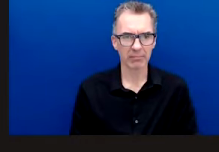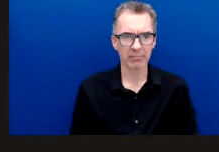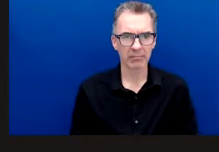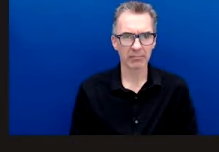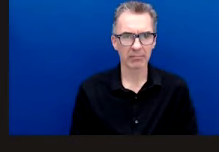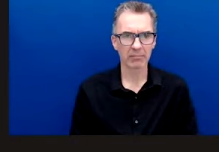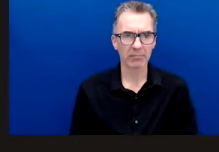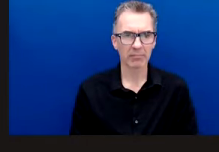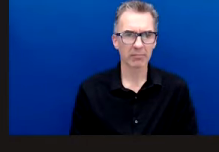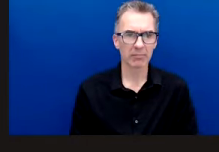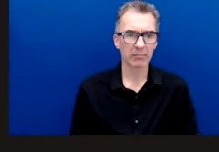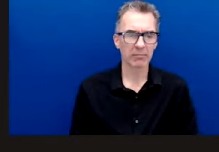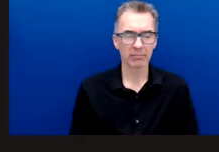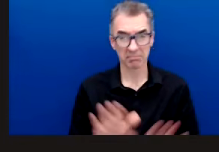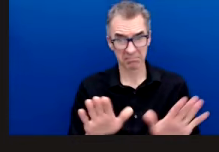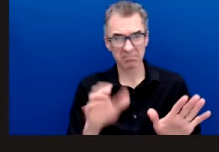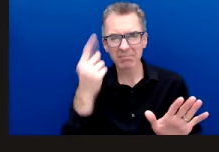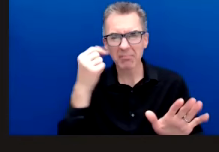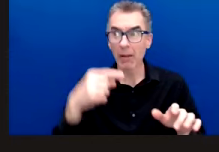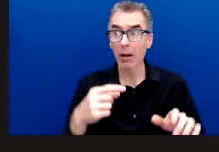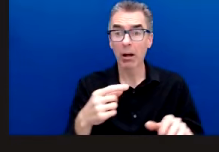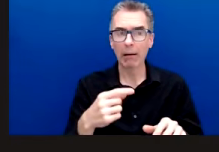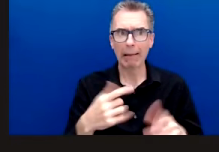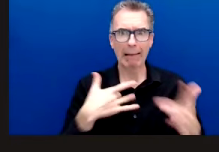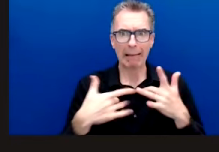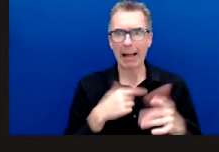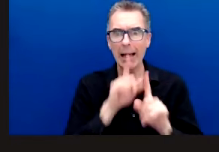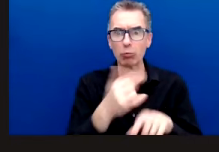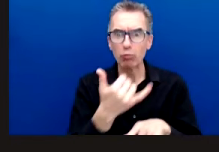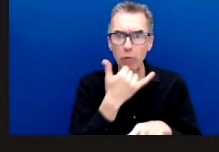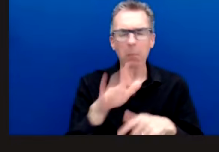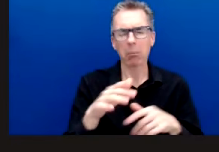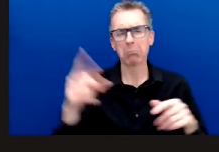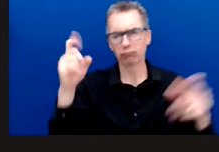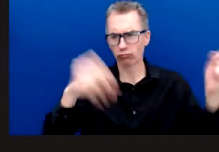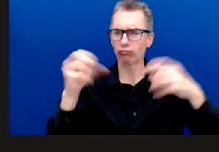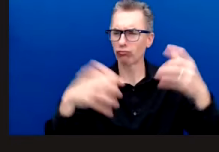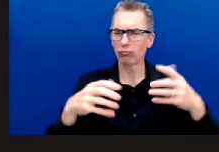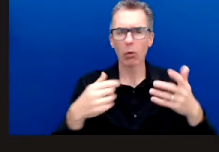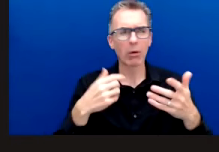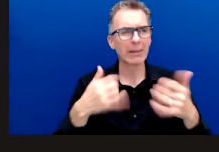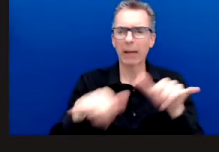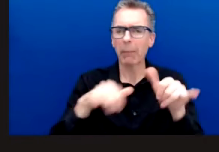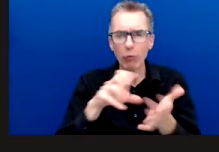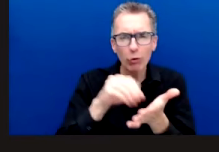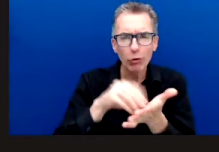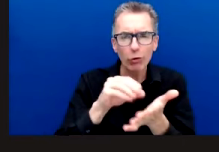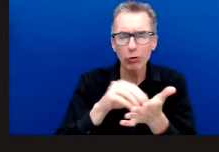learning environment. We're all learning about Title IX together, so feel free to put in your input.